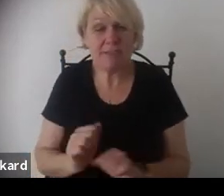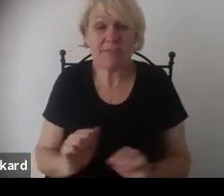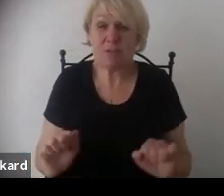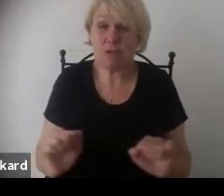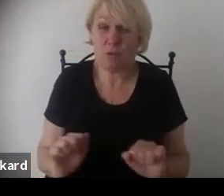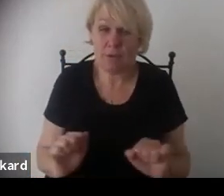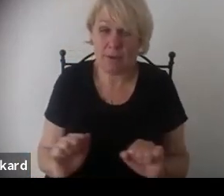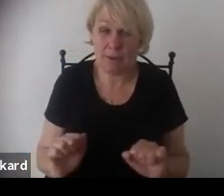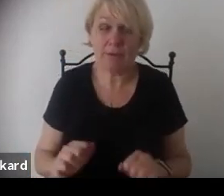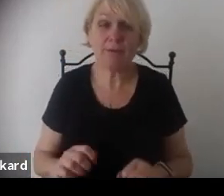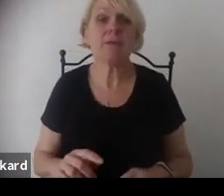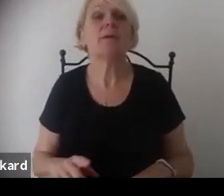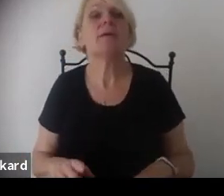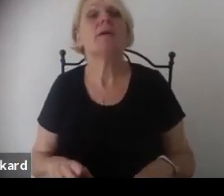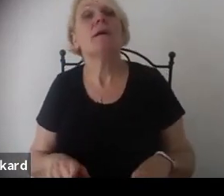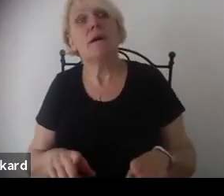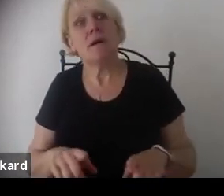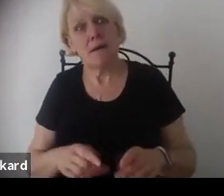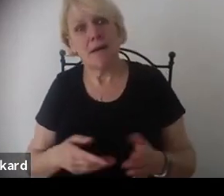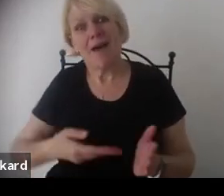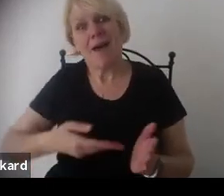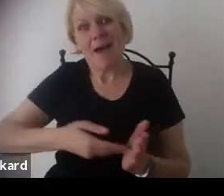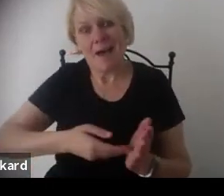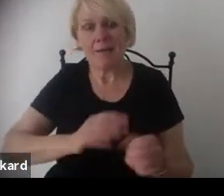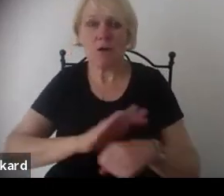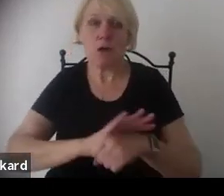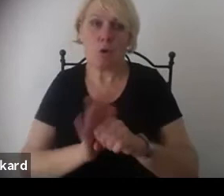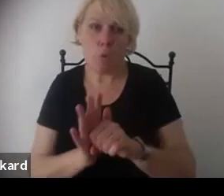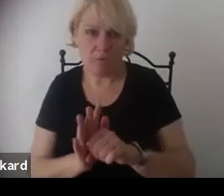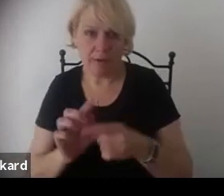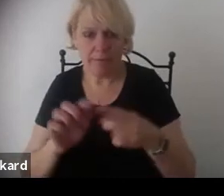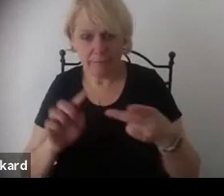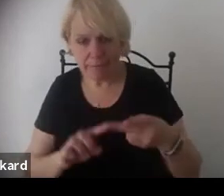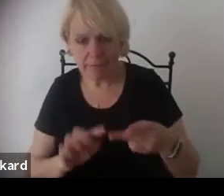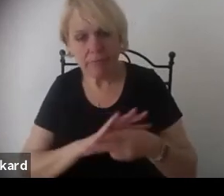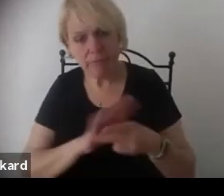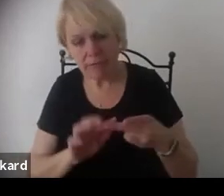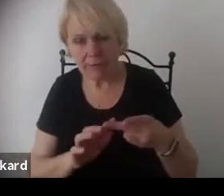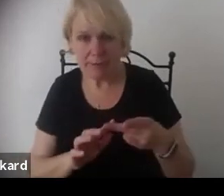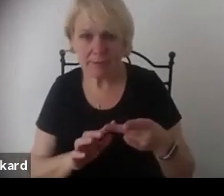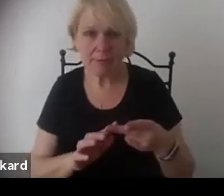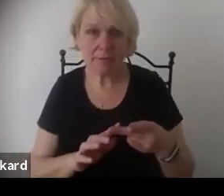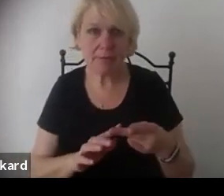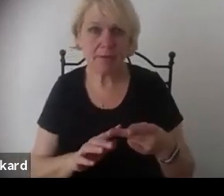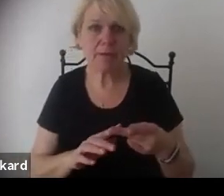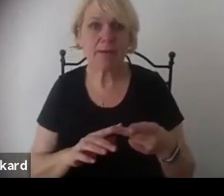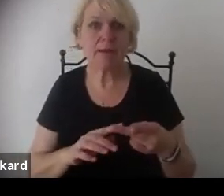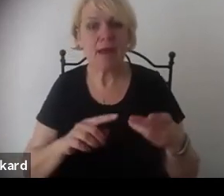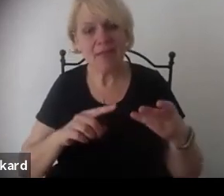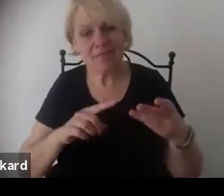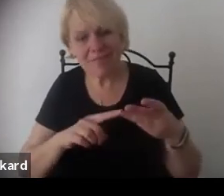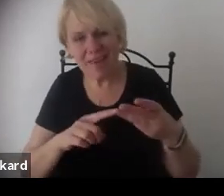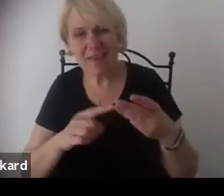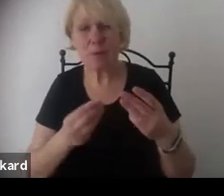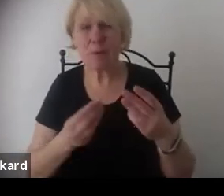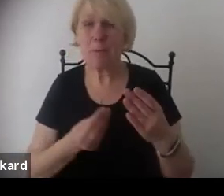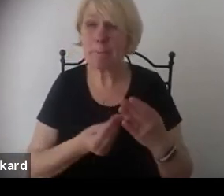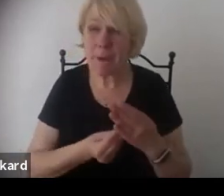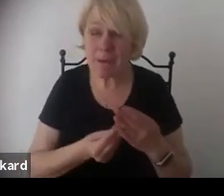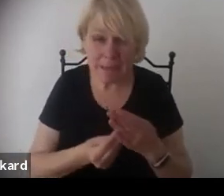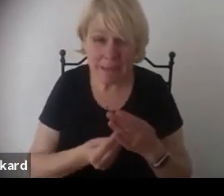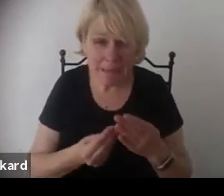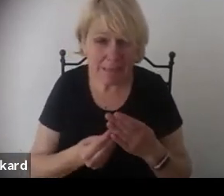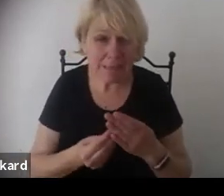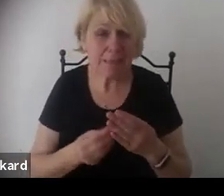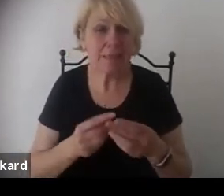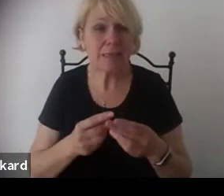own anxieties around the virus, etc., and fears. And then you layer on that the economic climate and the